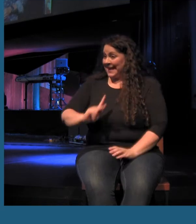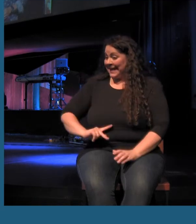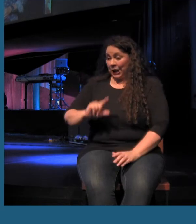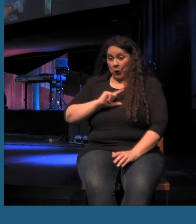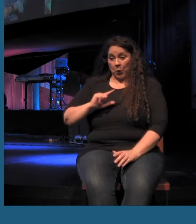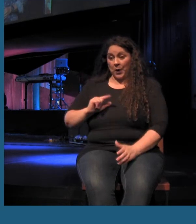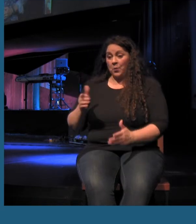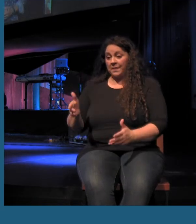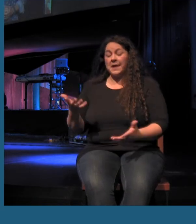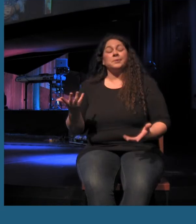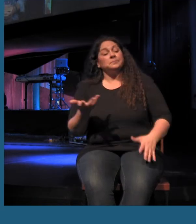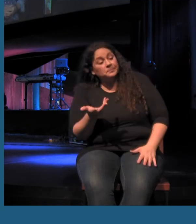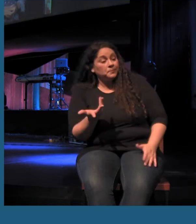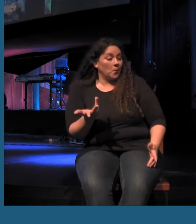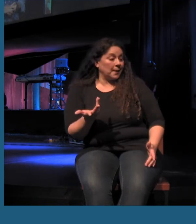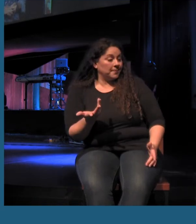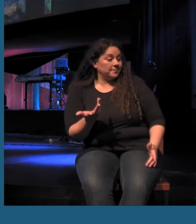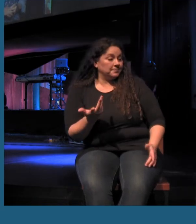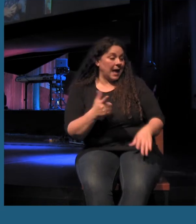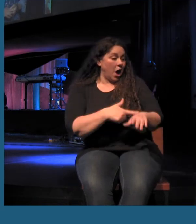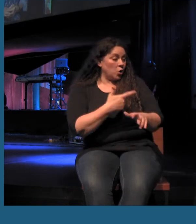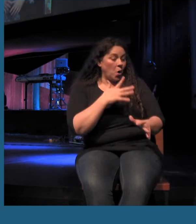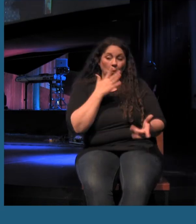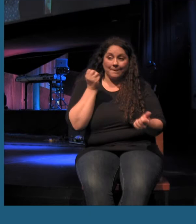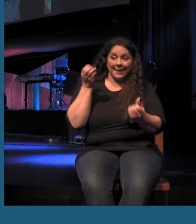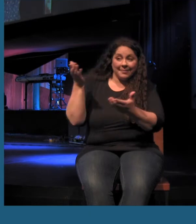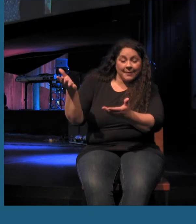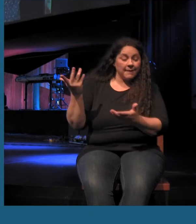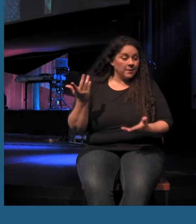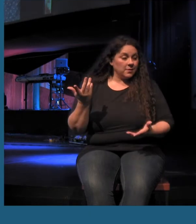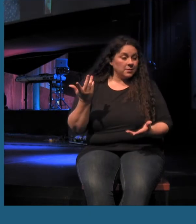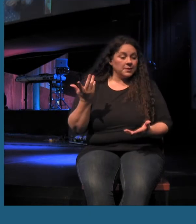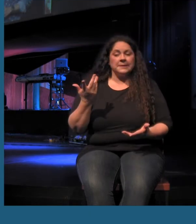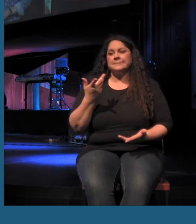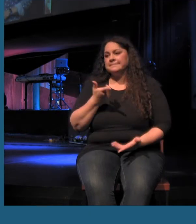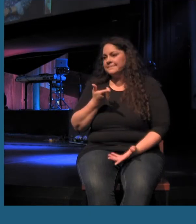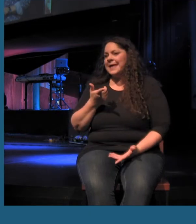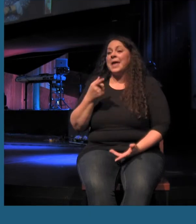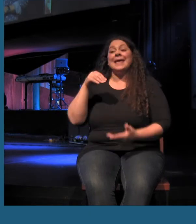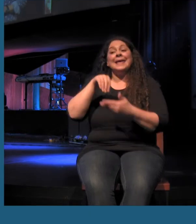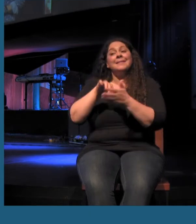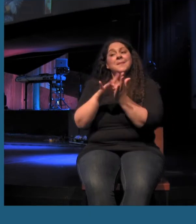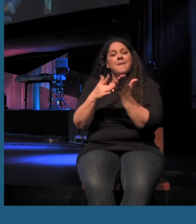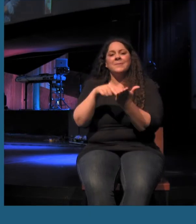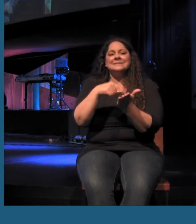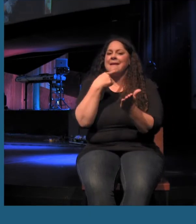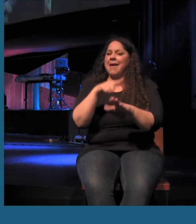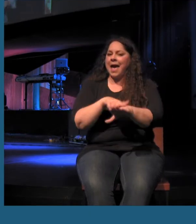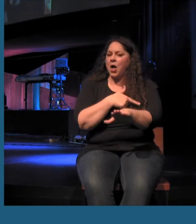said, "Okay, how long are you gonna be gone?" He told him, we don't know how long it was, but he told them,